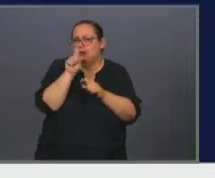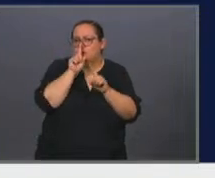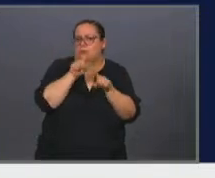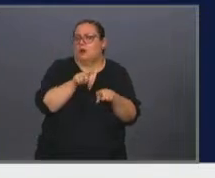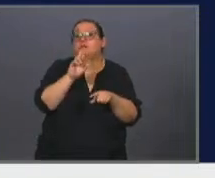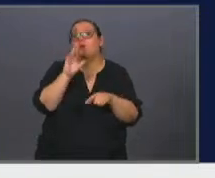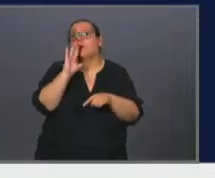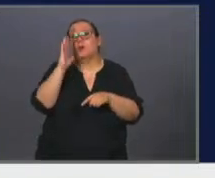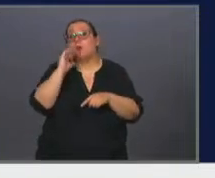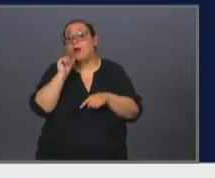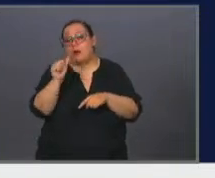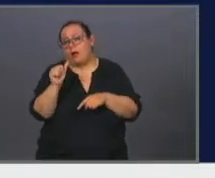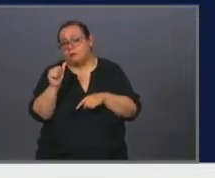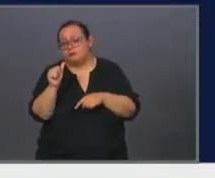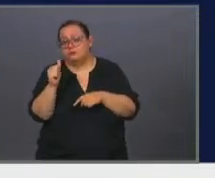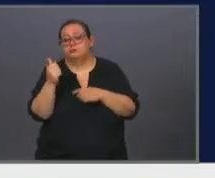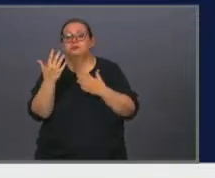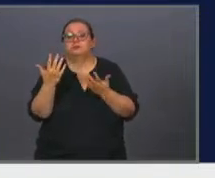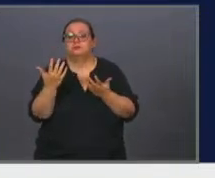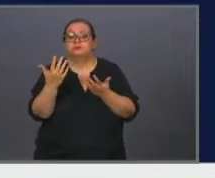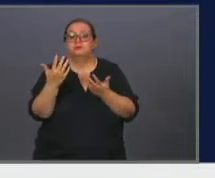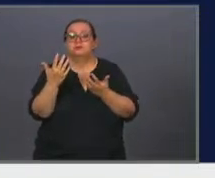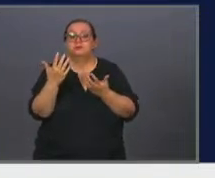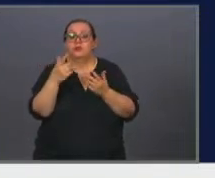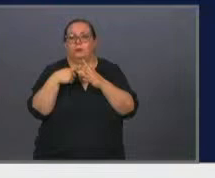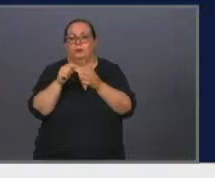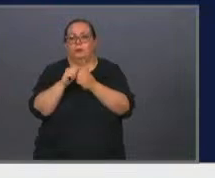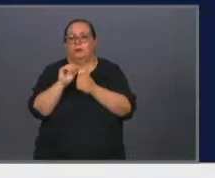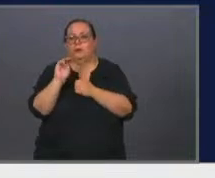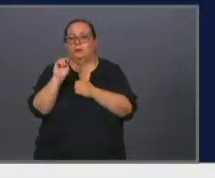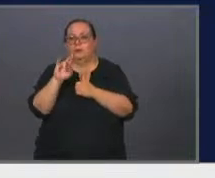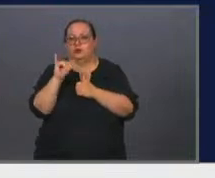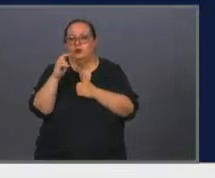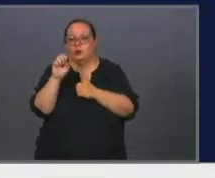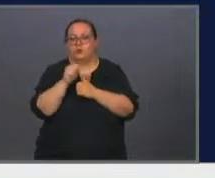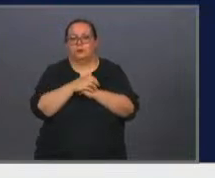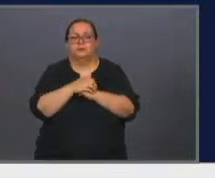not? And let's begin with you, Mr. Jones.